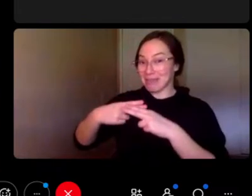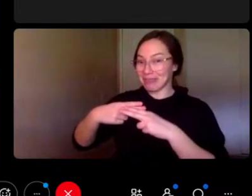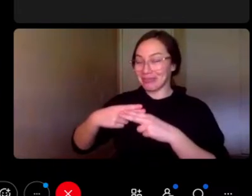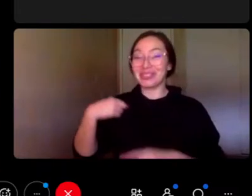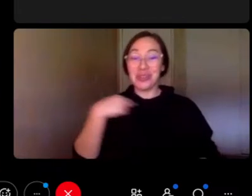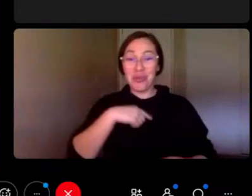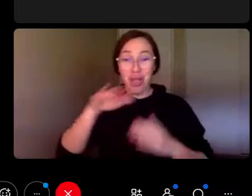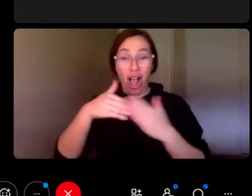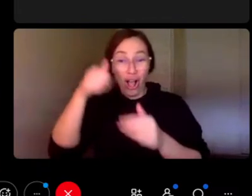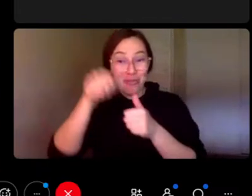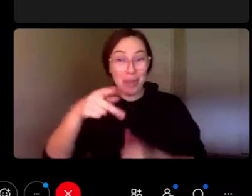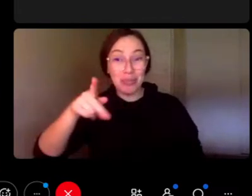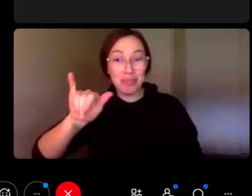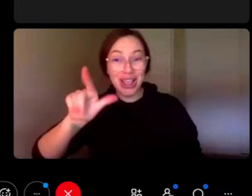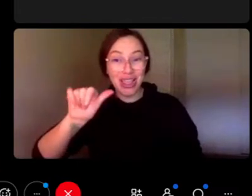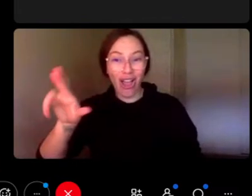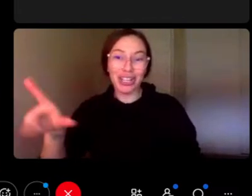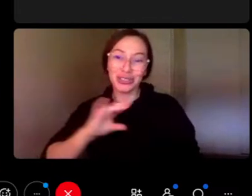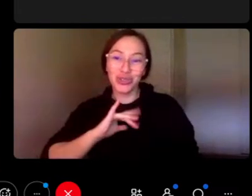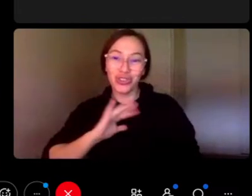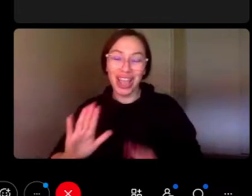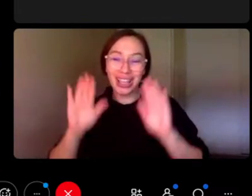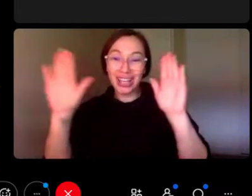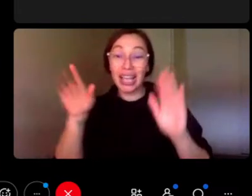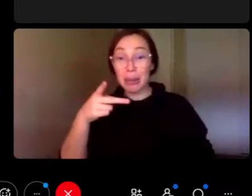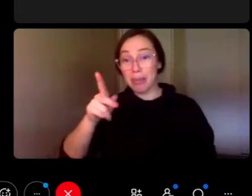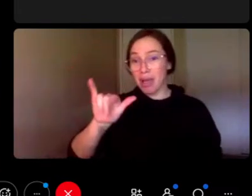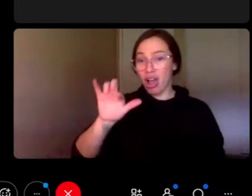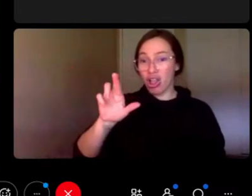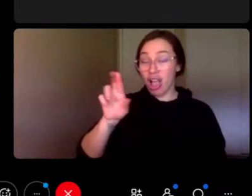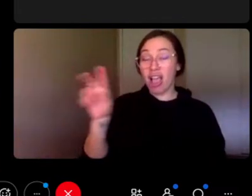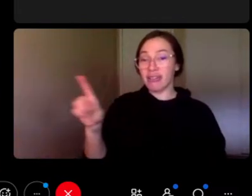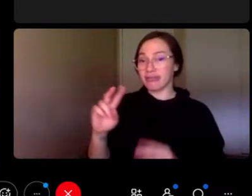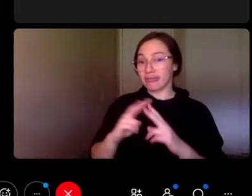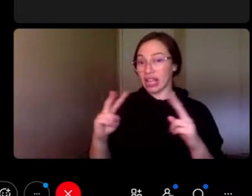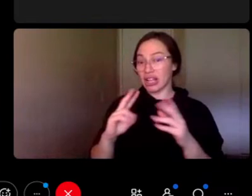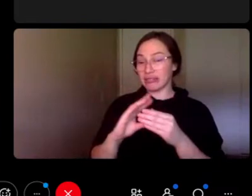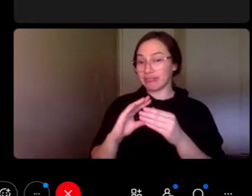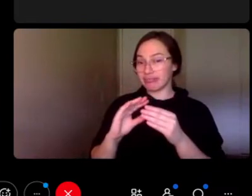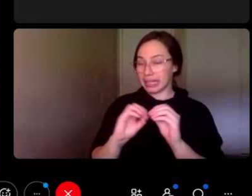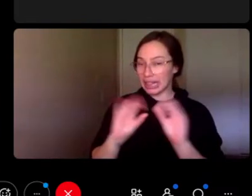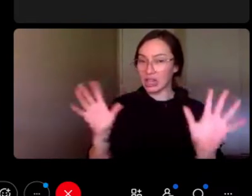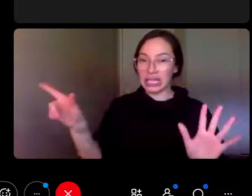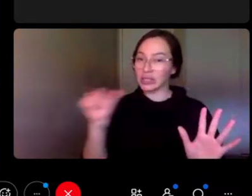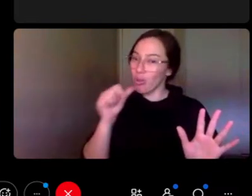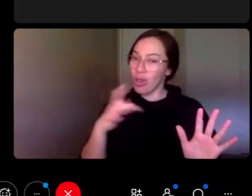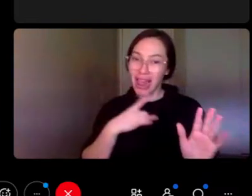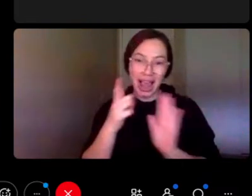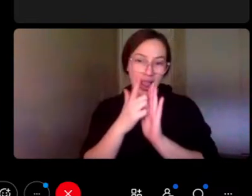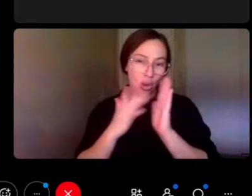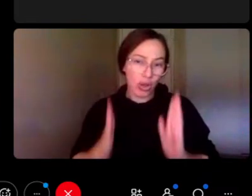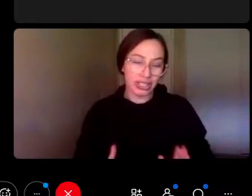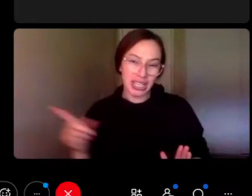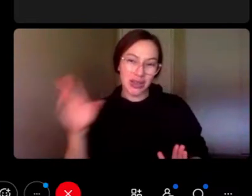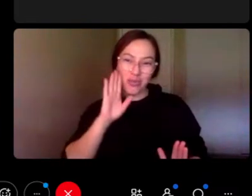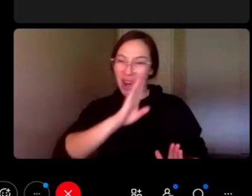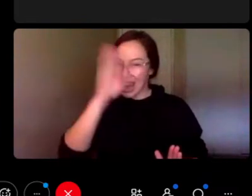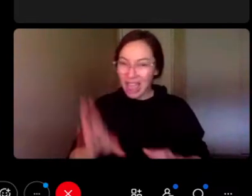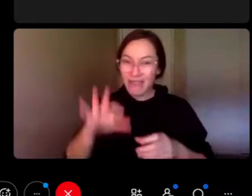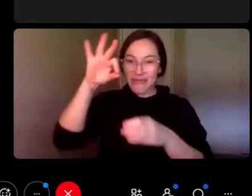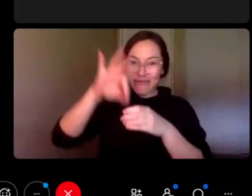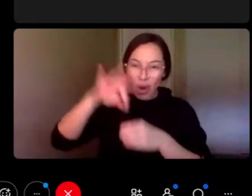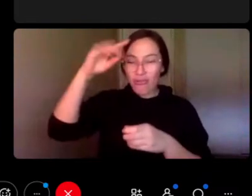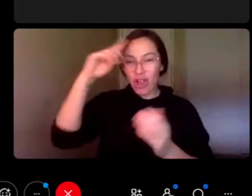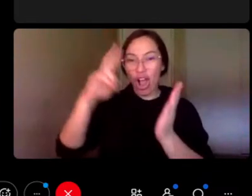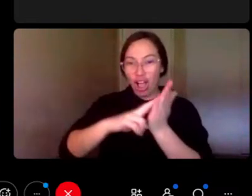remember Pilar. Pilar was a great guy. And Pilar made it very clear he didn't like lawyers. He was never going to vote for a